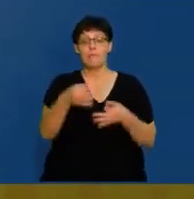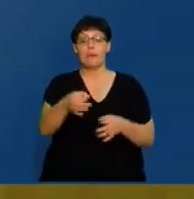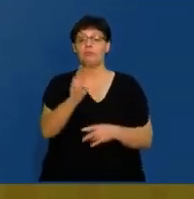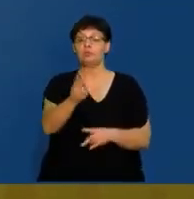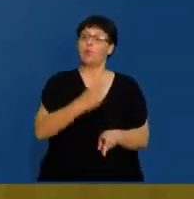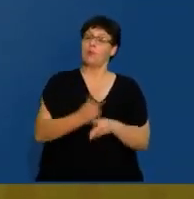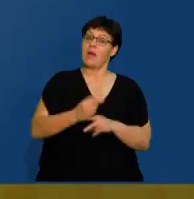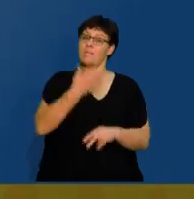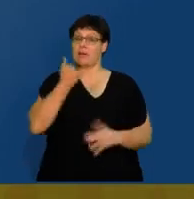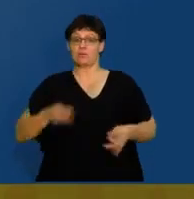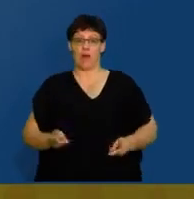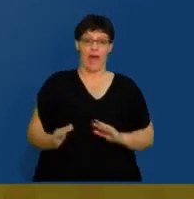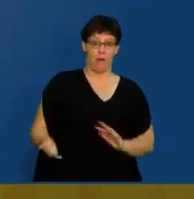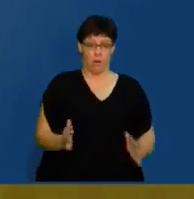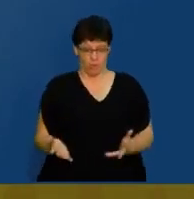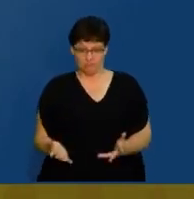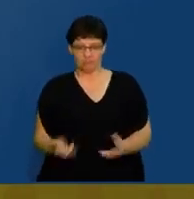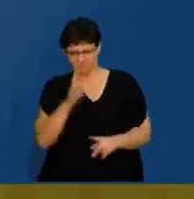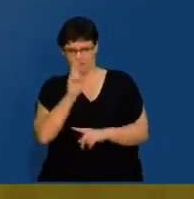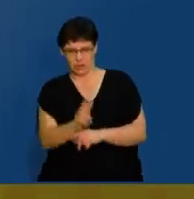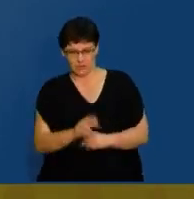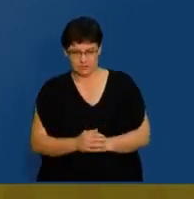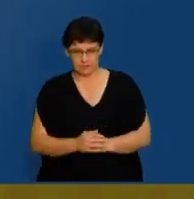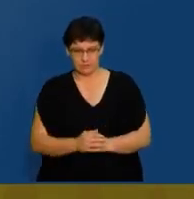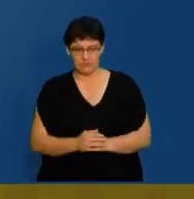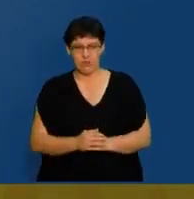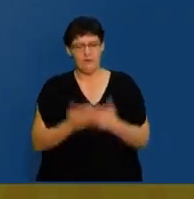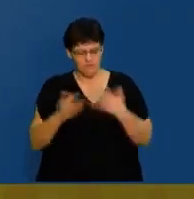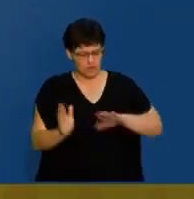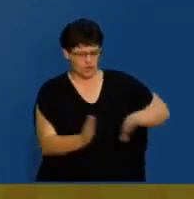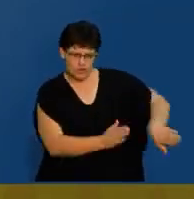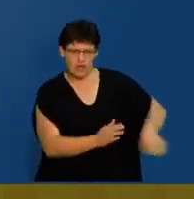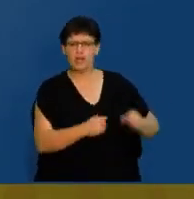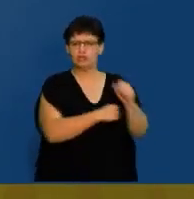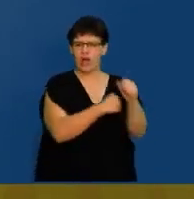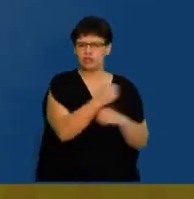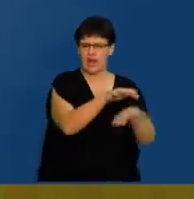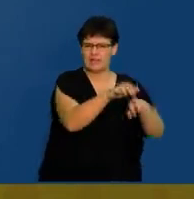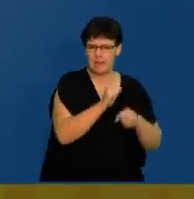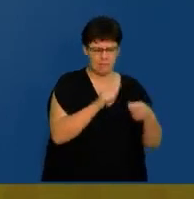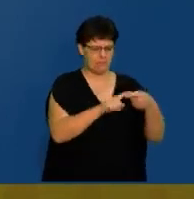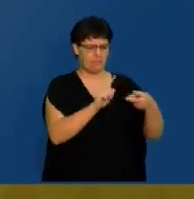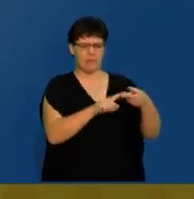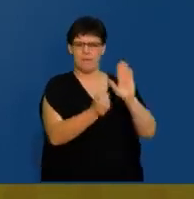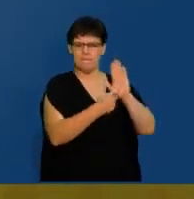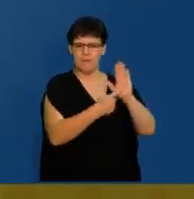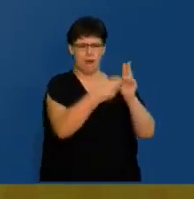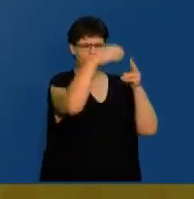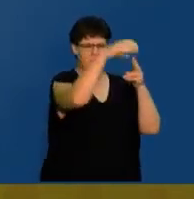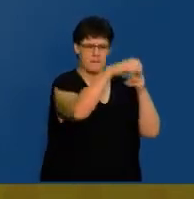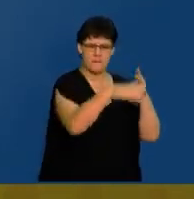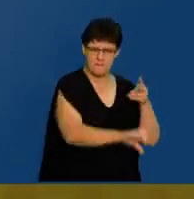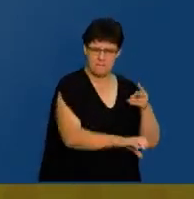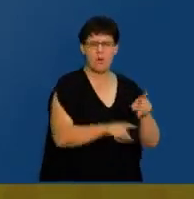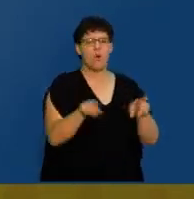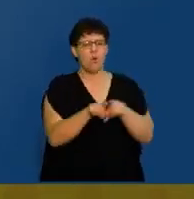2. We've just looked at the structure of the exam. We've looked at the mark allocation. We've also spent some time